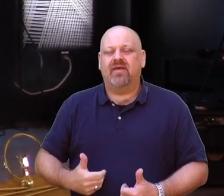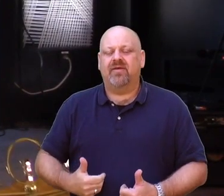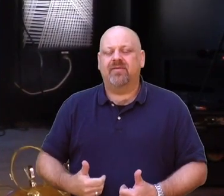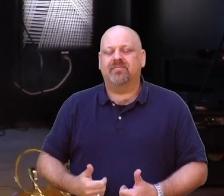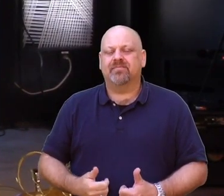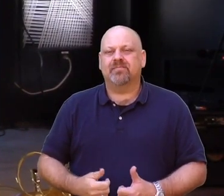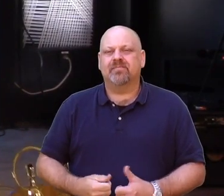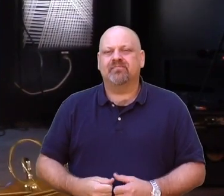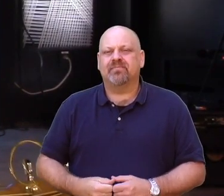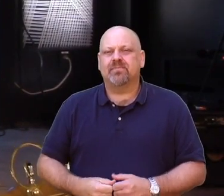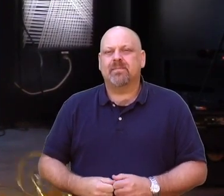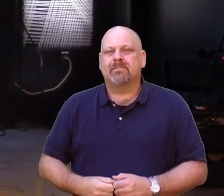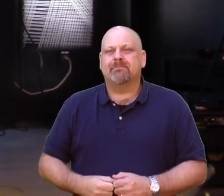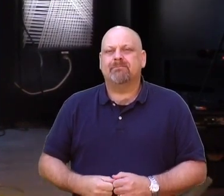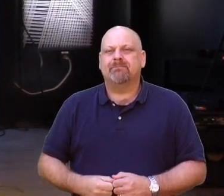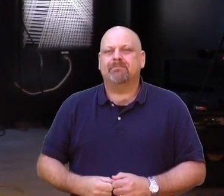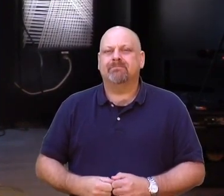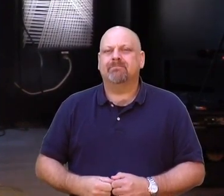I